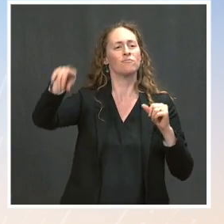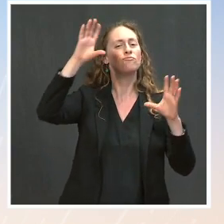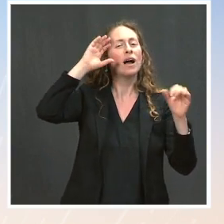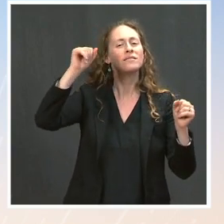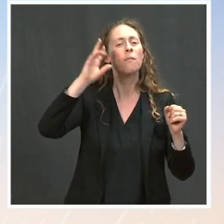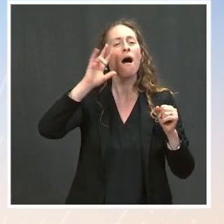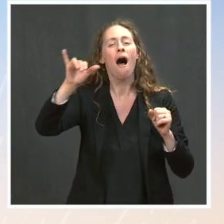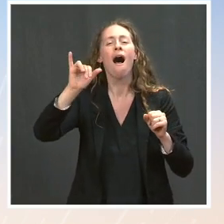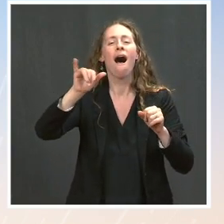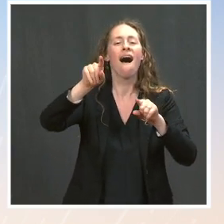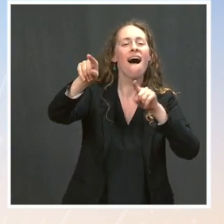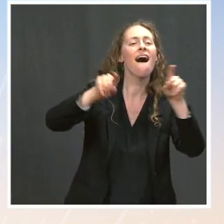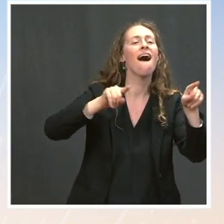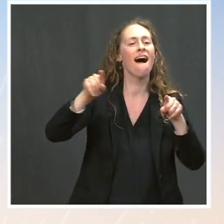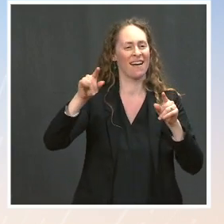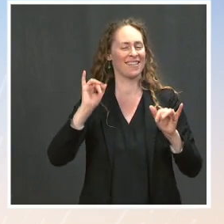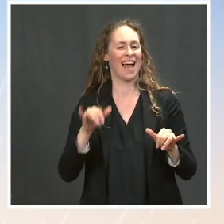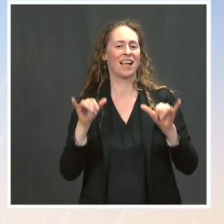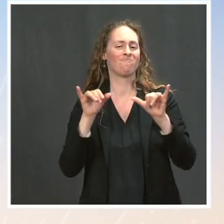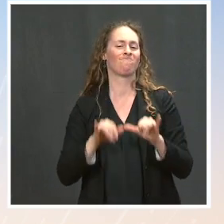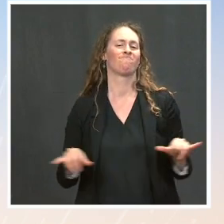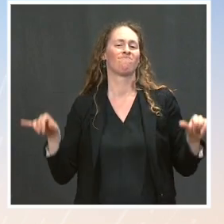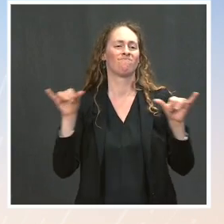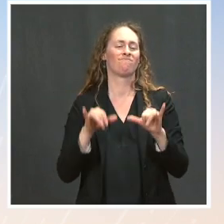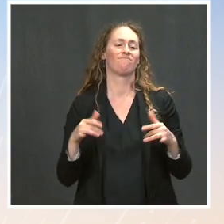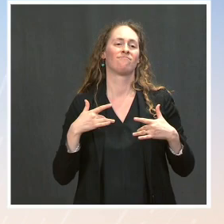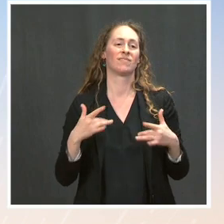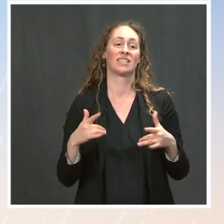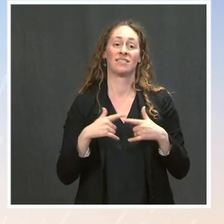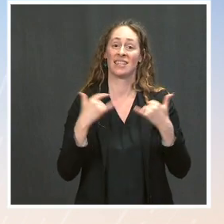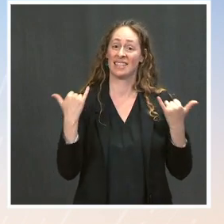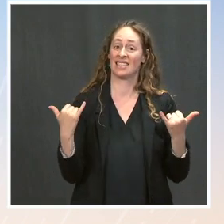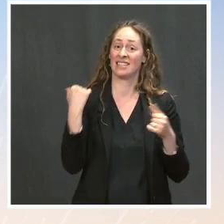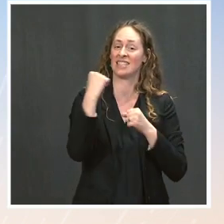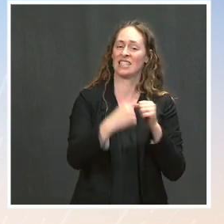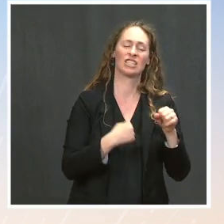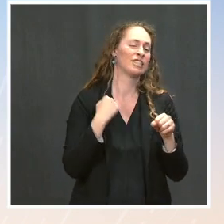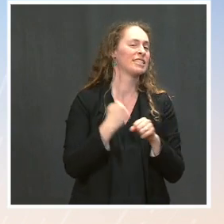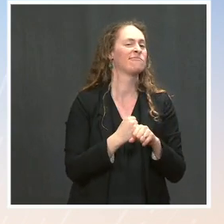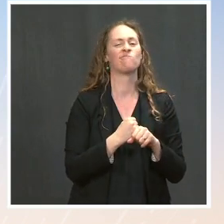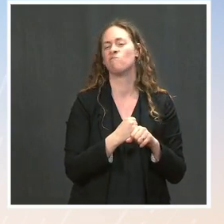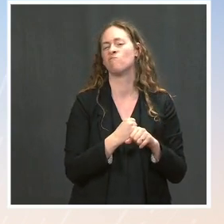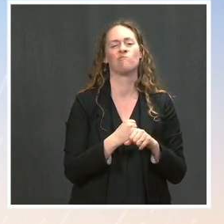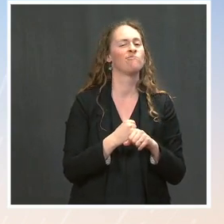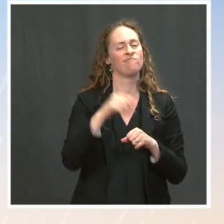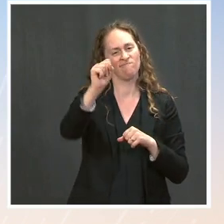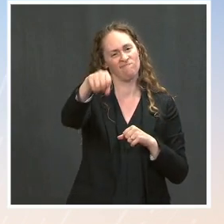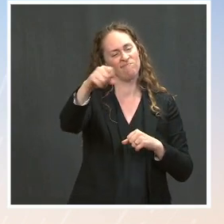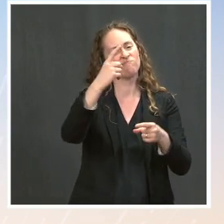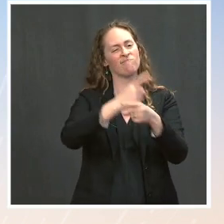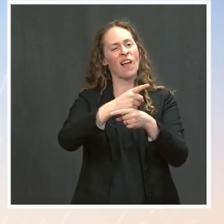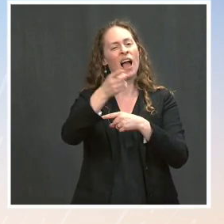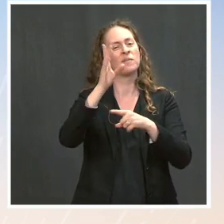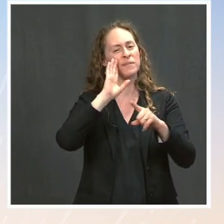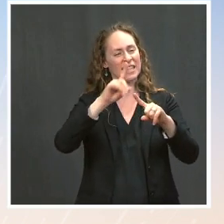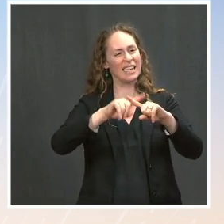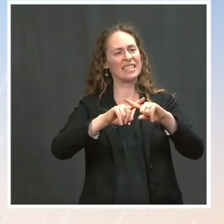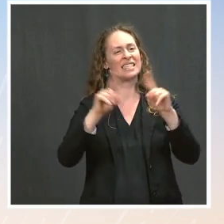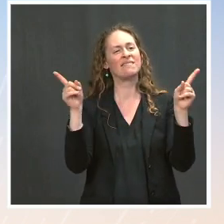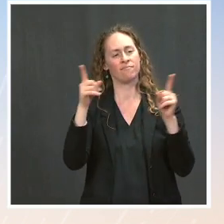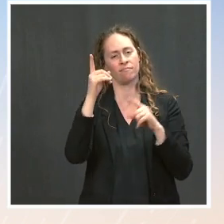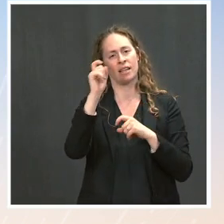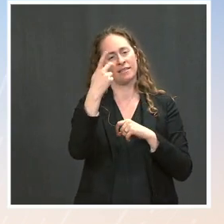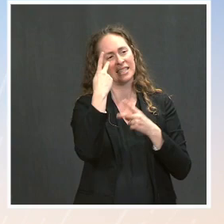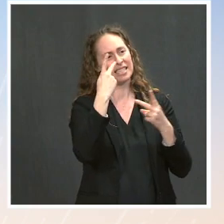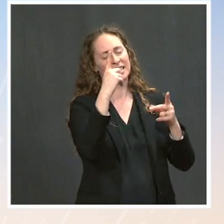that's tradition as well. And none of that will be a part of the speech in the same way that people have seen in the